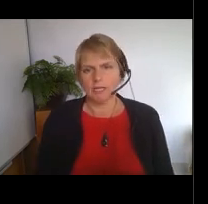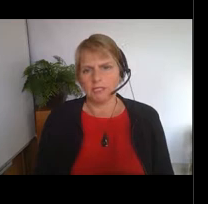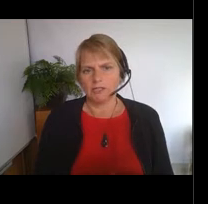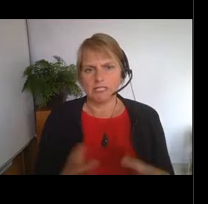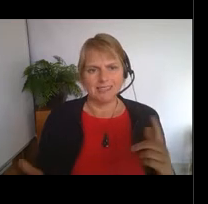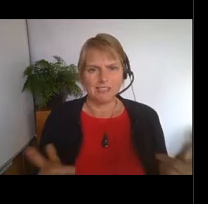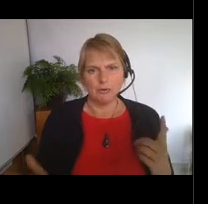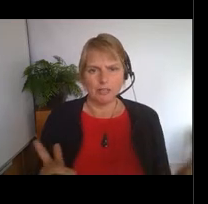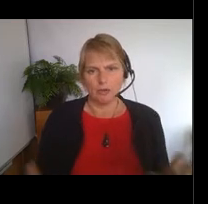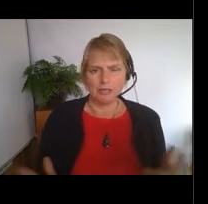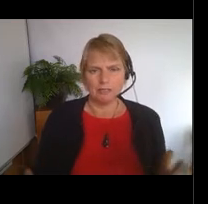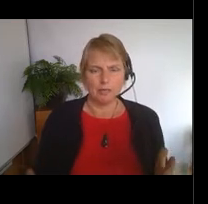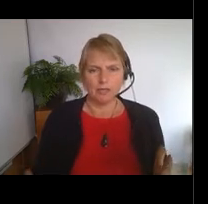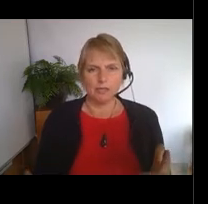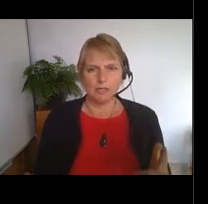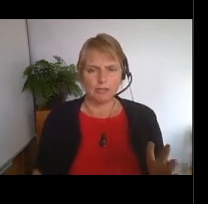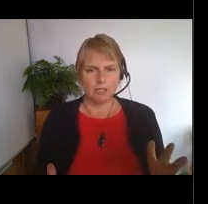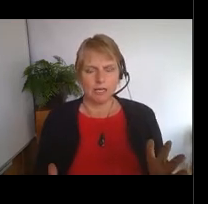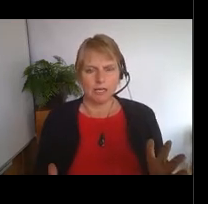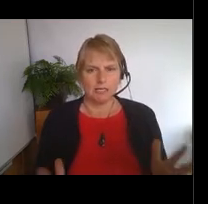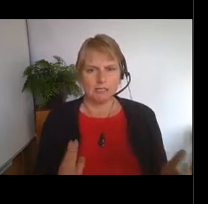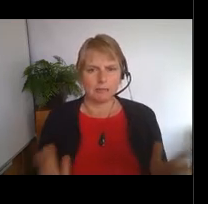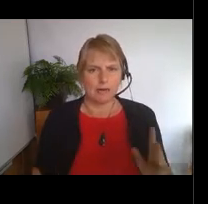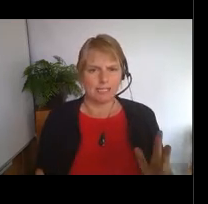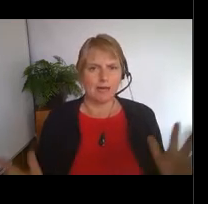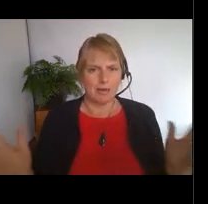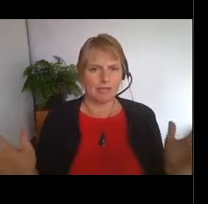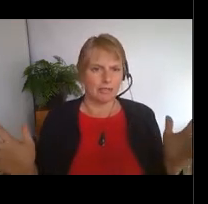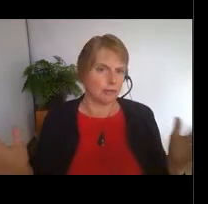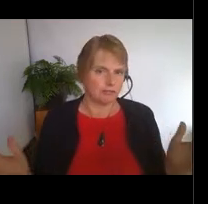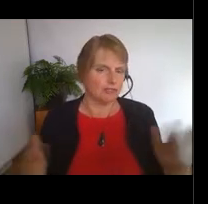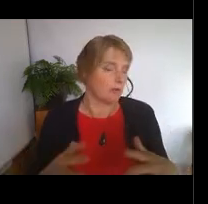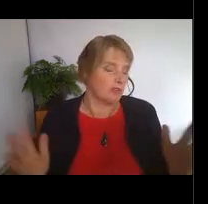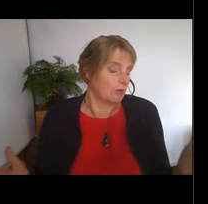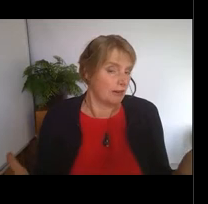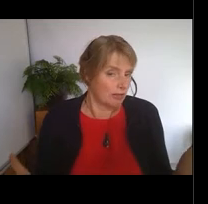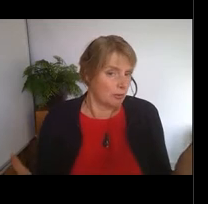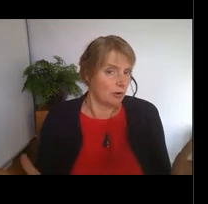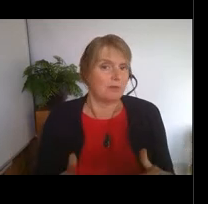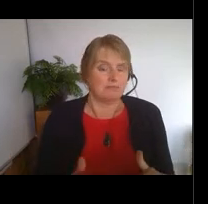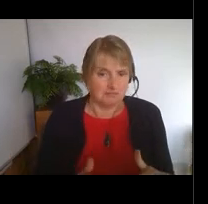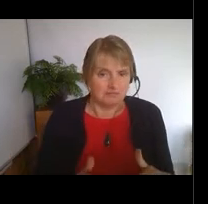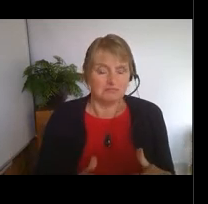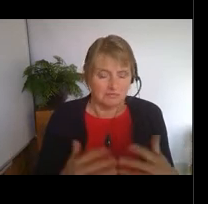poll? So just let us know whether you understood Andy's explanation about the trade-offs, not whether you agreed with them or not, but so